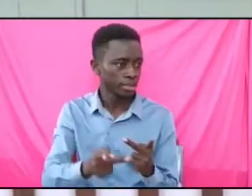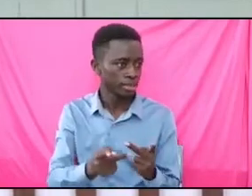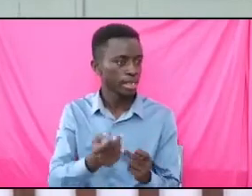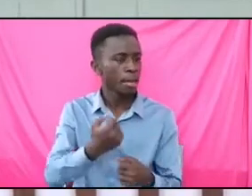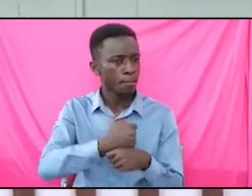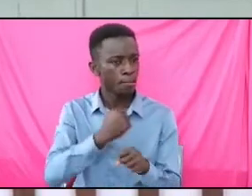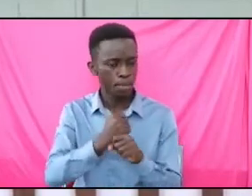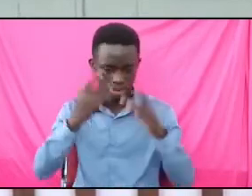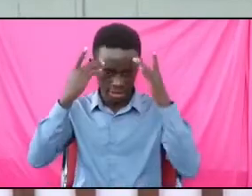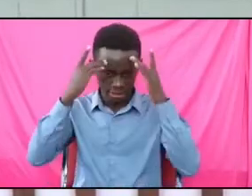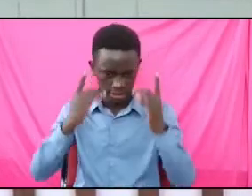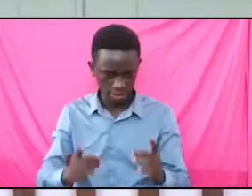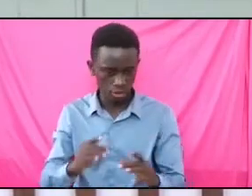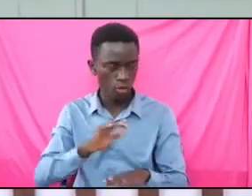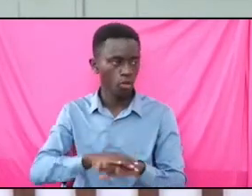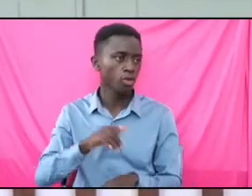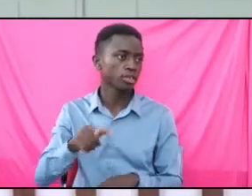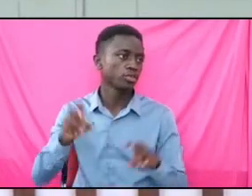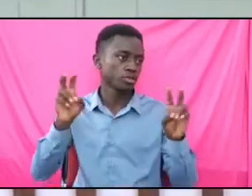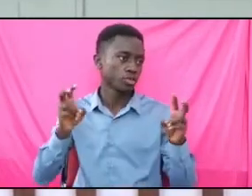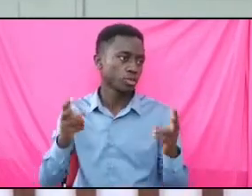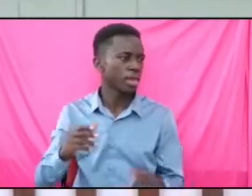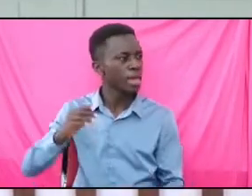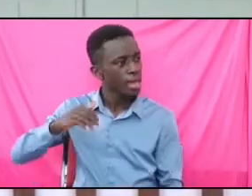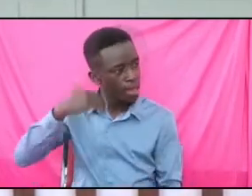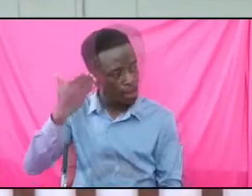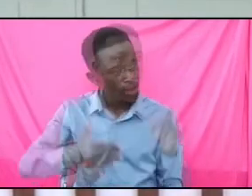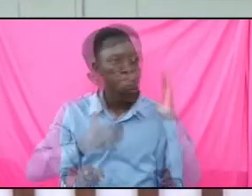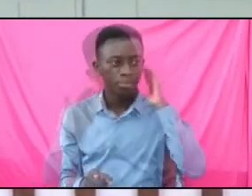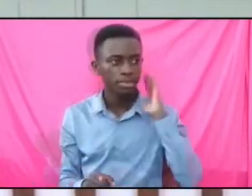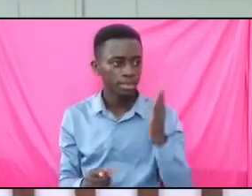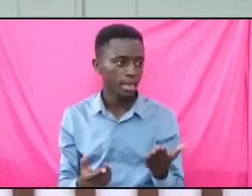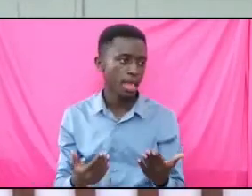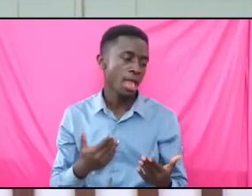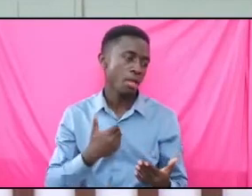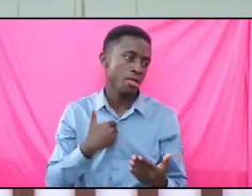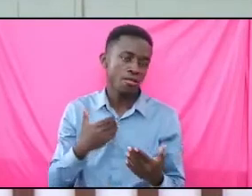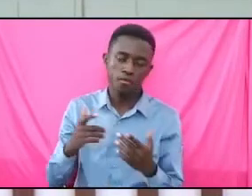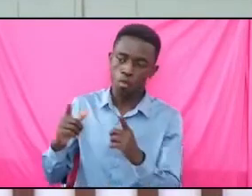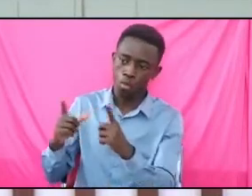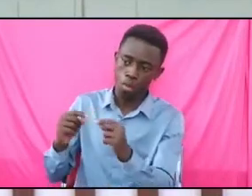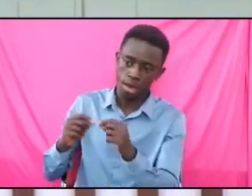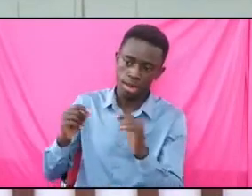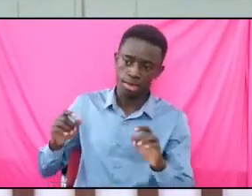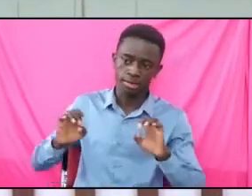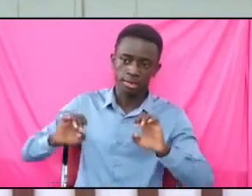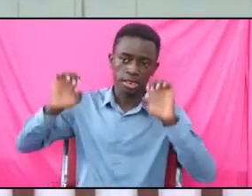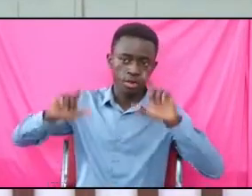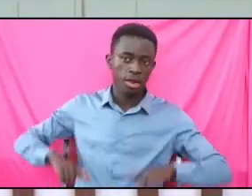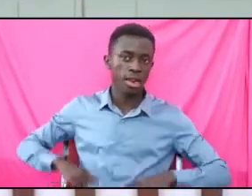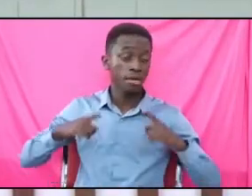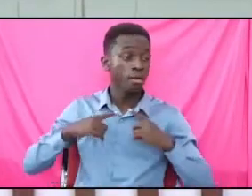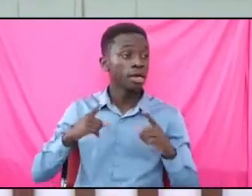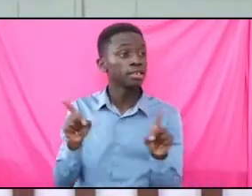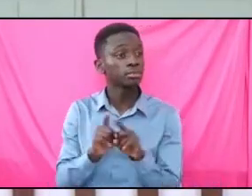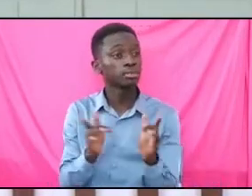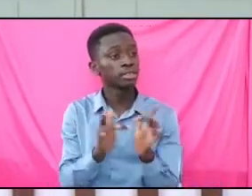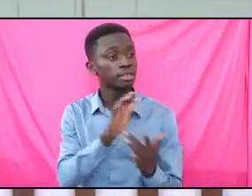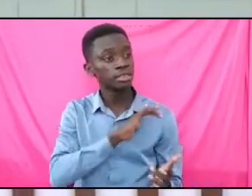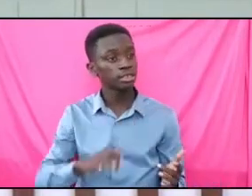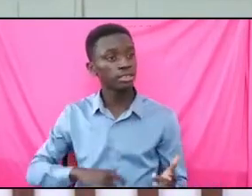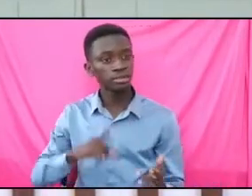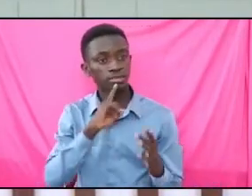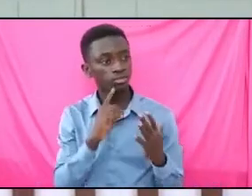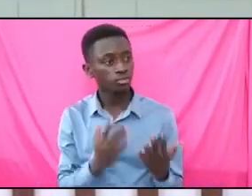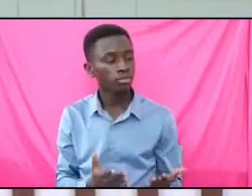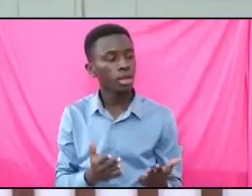matter. And every day in life we make choices. Christ taught us in the Lord's Prayer to say, "Let your will be done